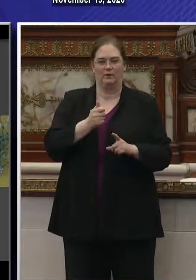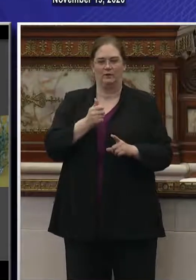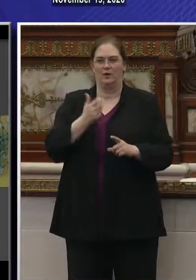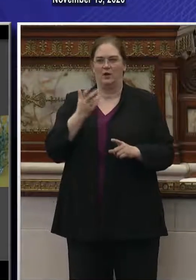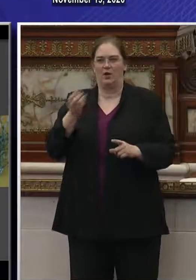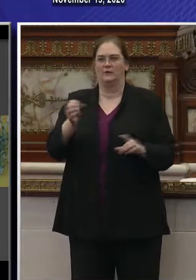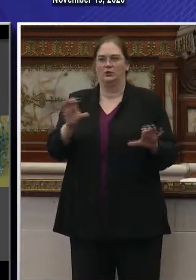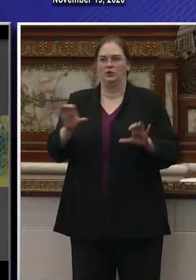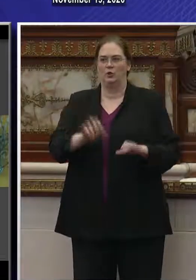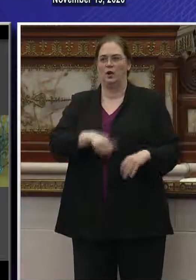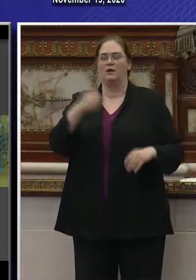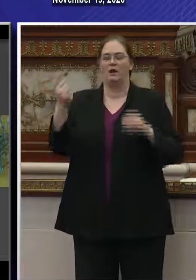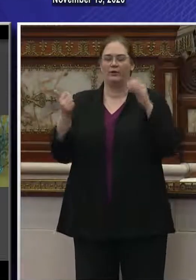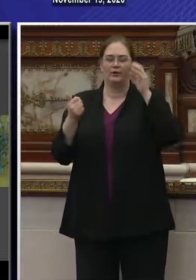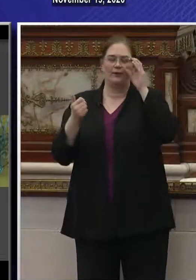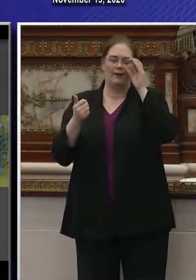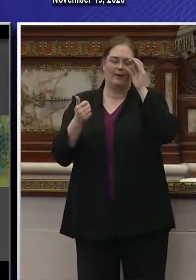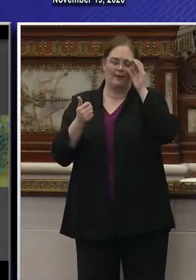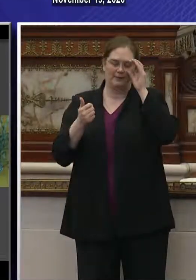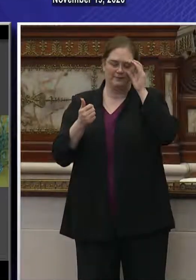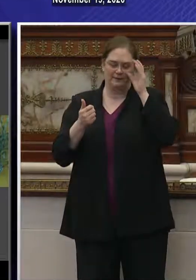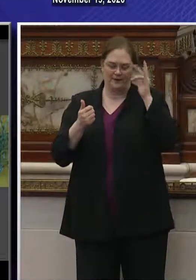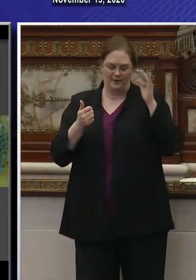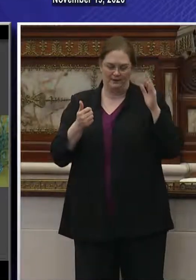do another